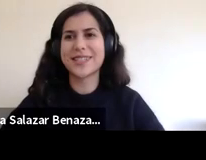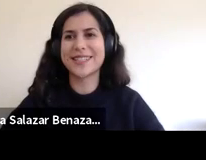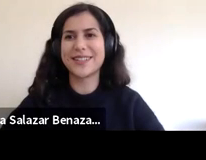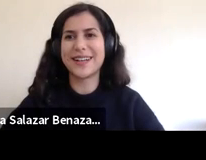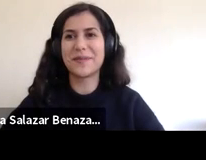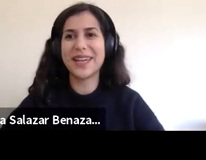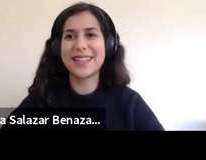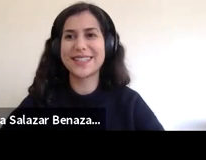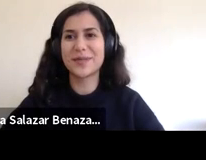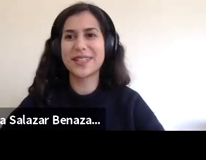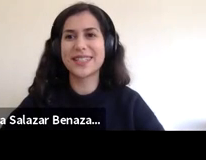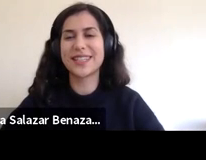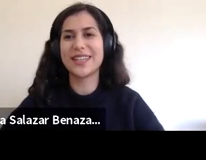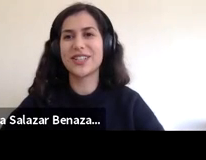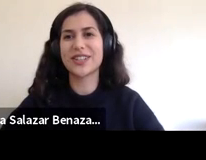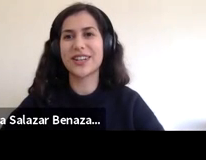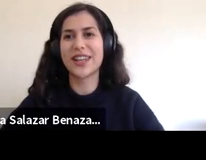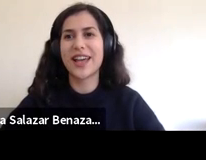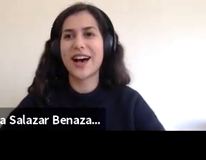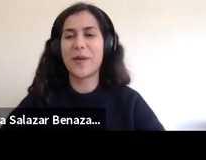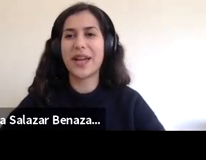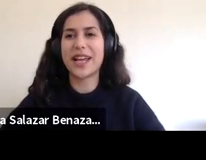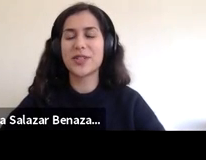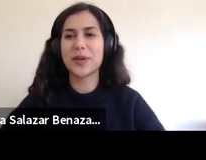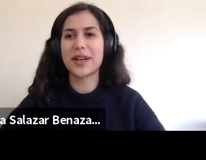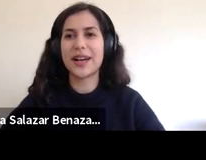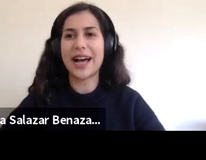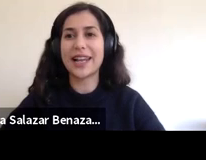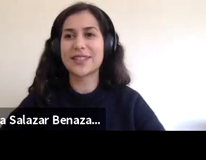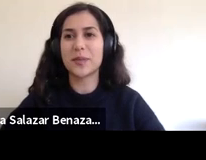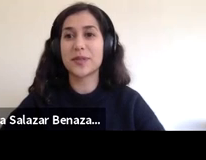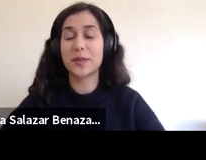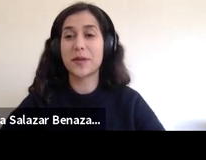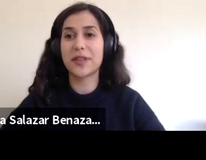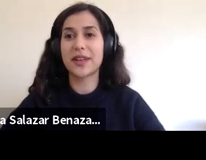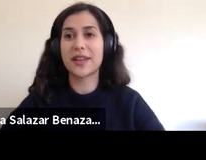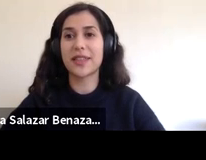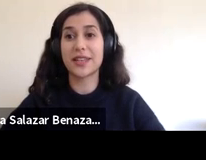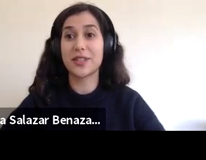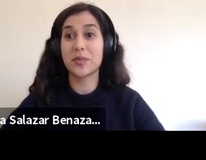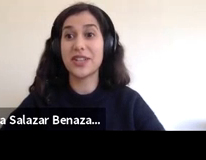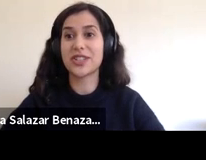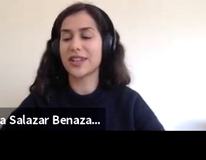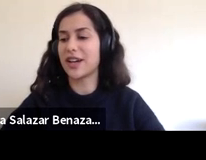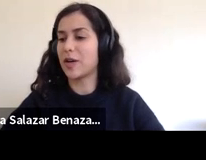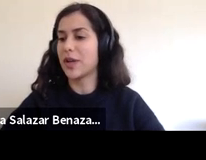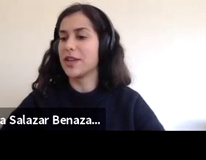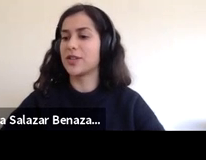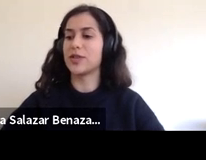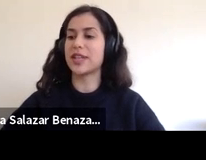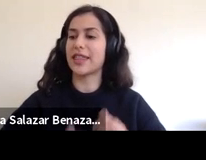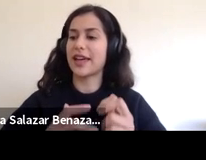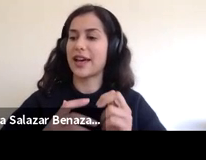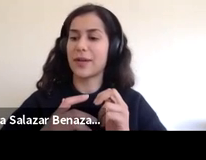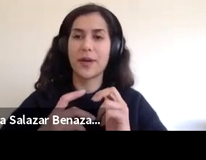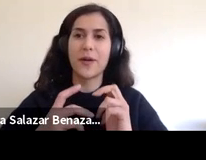Thank you, Crystal. Amazing presentation. And I just want to highlight some of the things you mentioned.